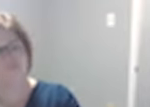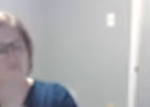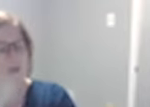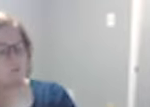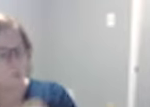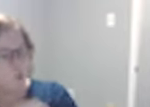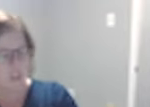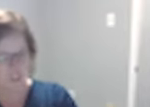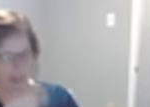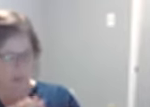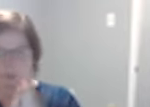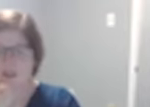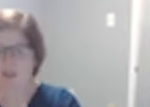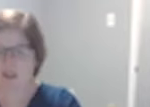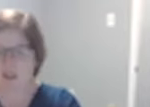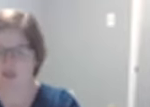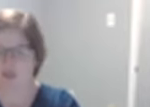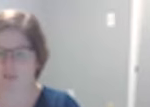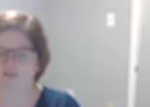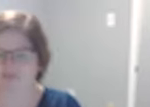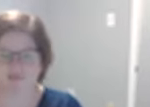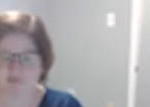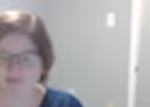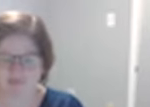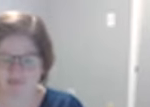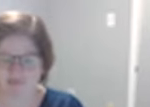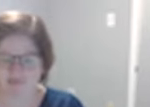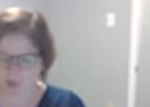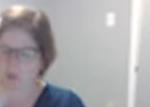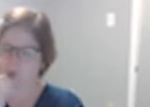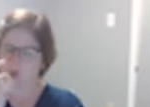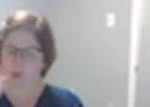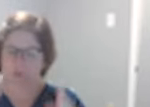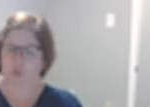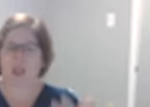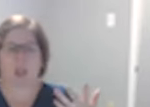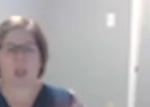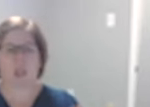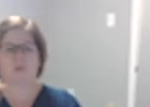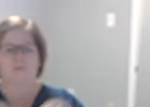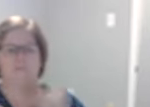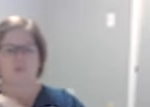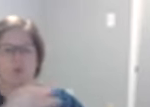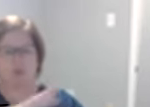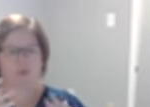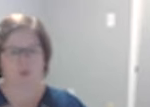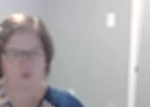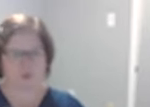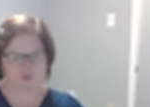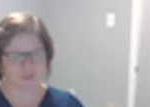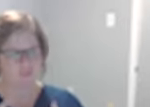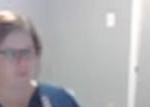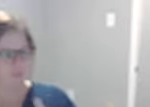become an astronaut? Yeah, the person who doesn't want to fold their own laundry, the person who doesn't want to make